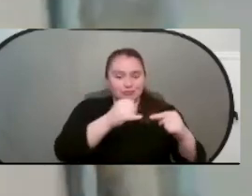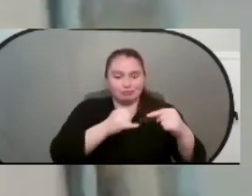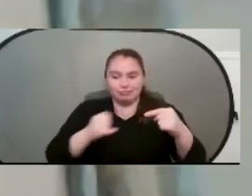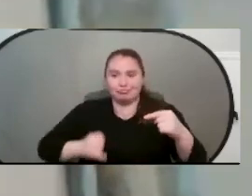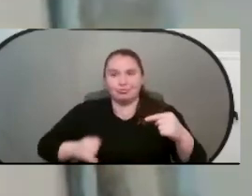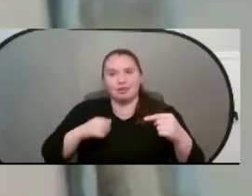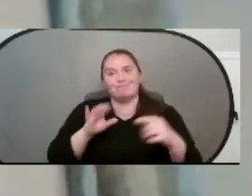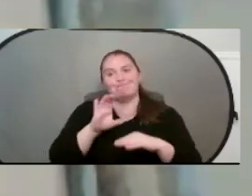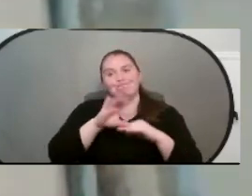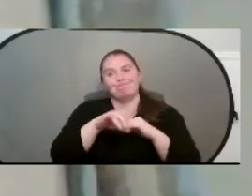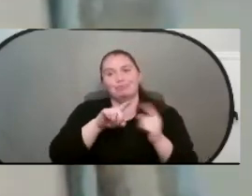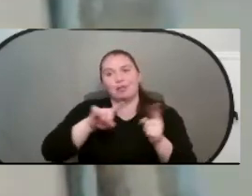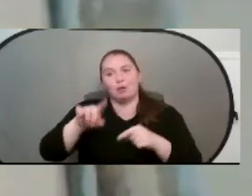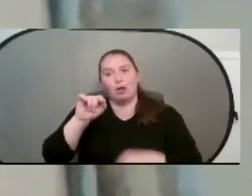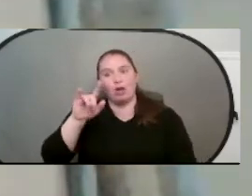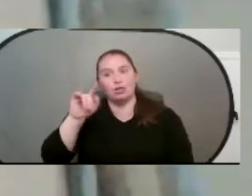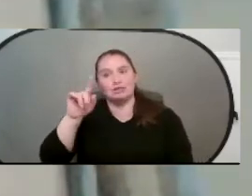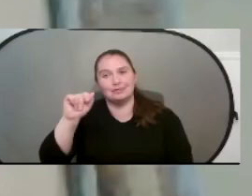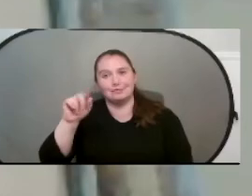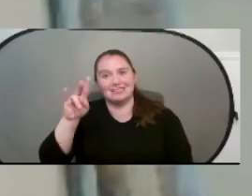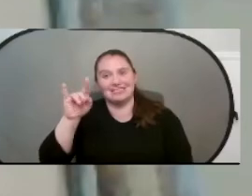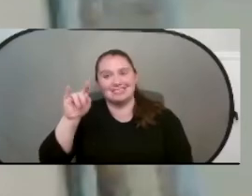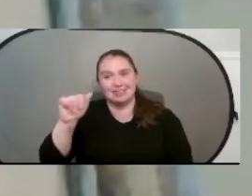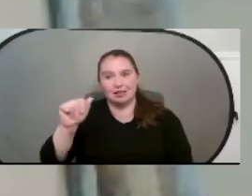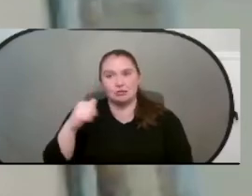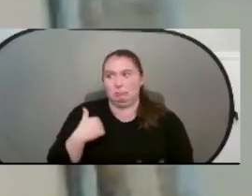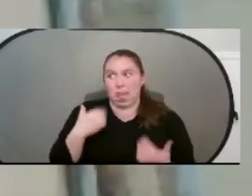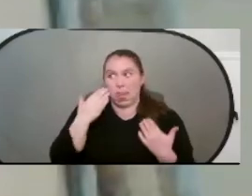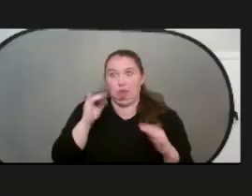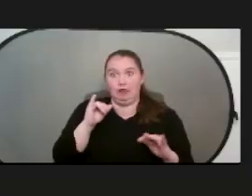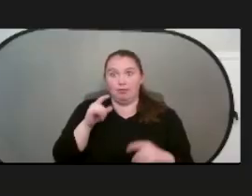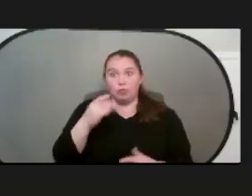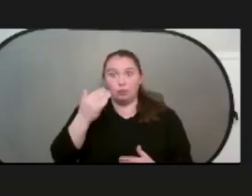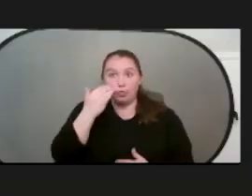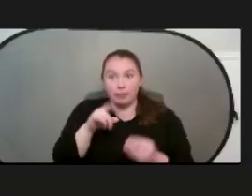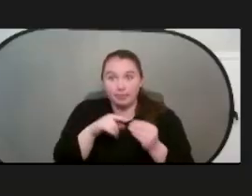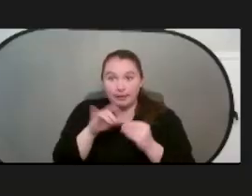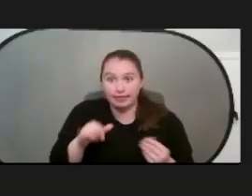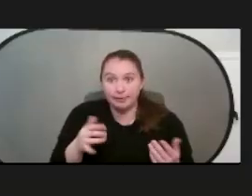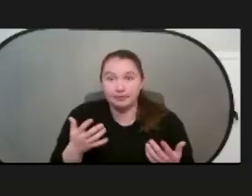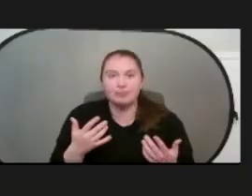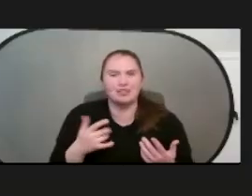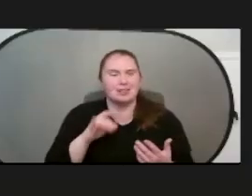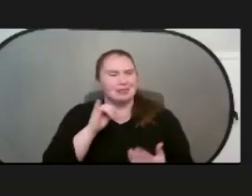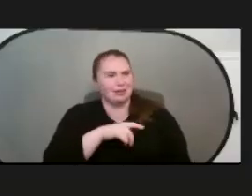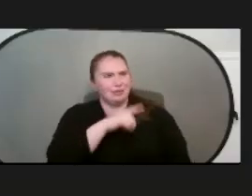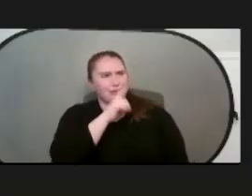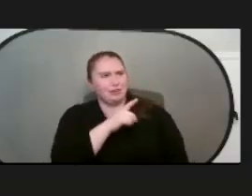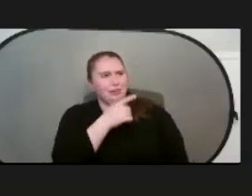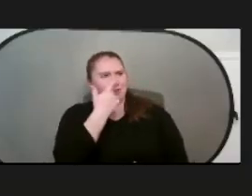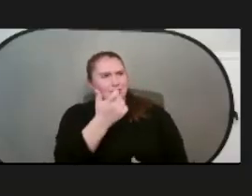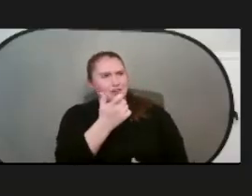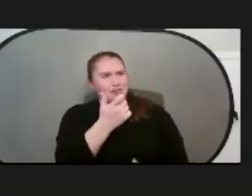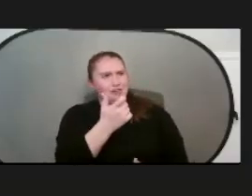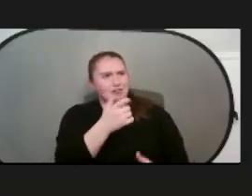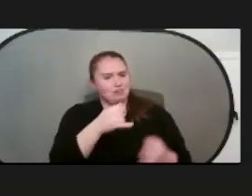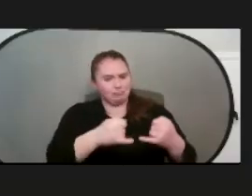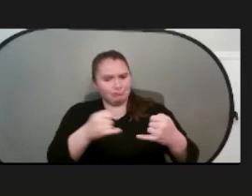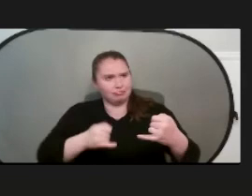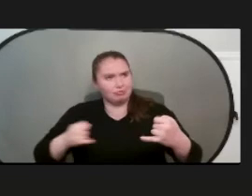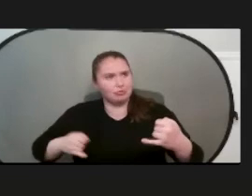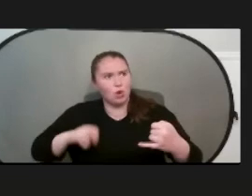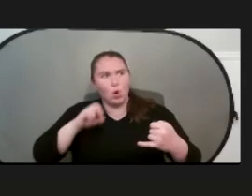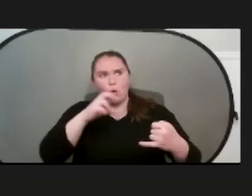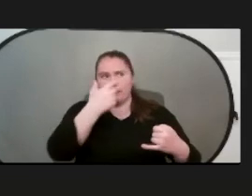Vista. So I didn't know if you were aware of that. Is it really because of zoning, Isabella? Or is it because of